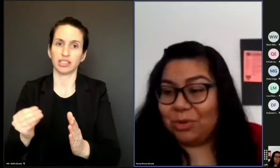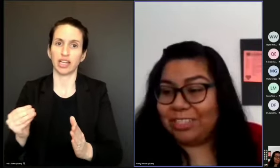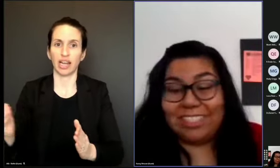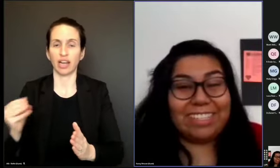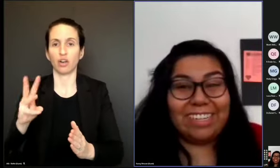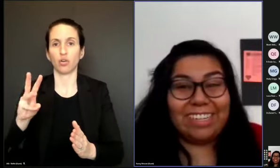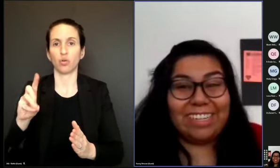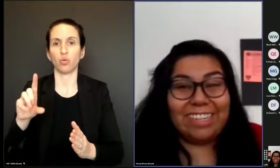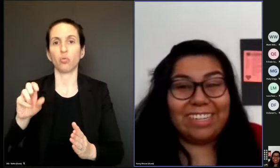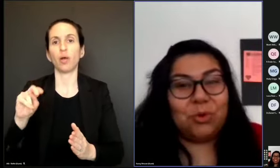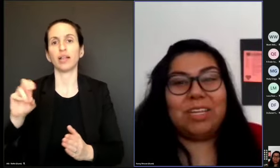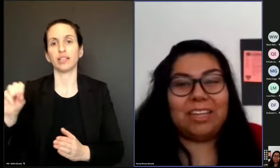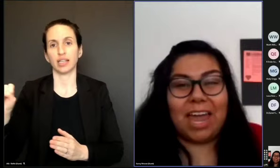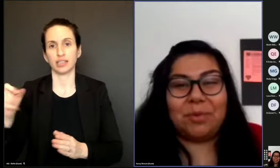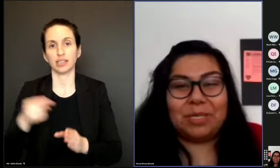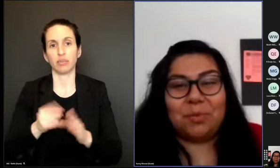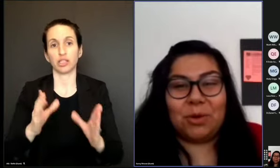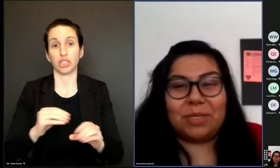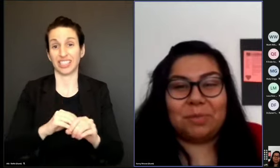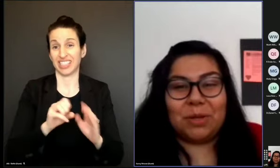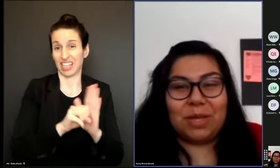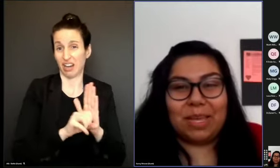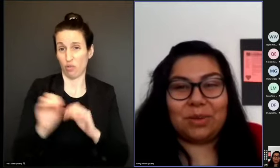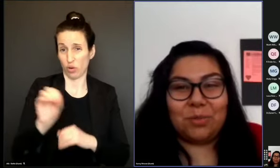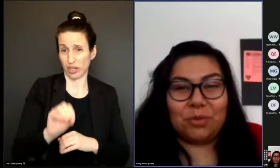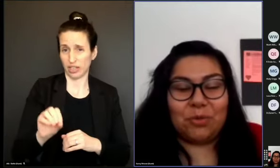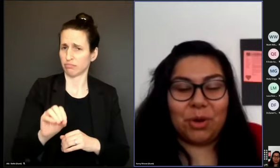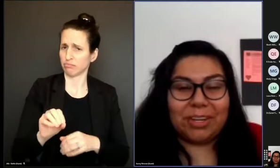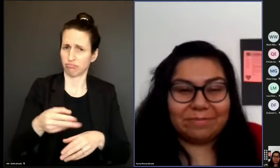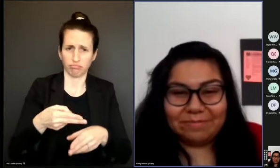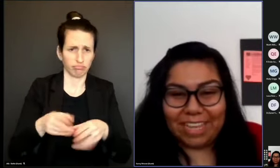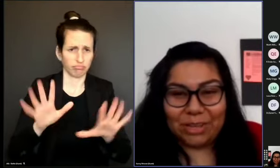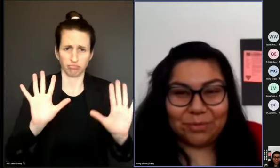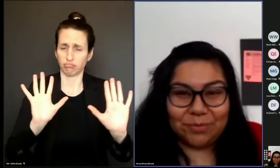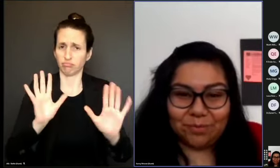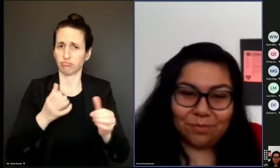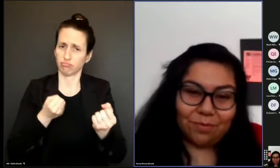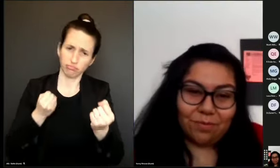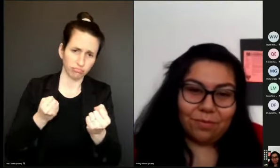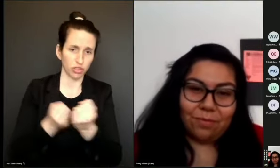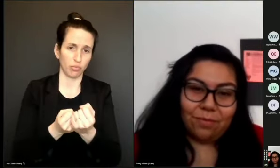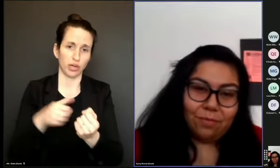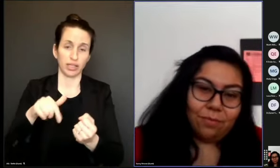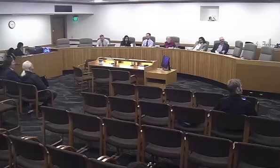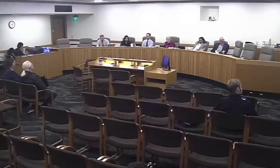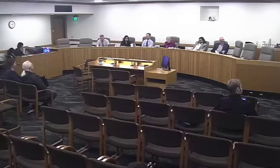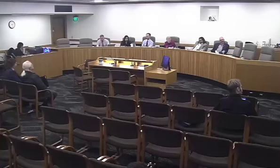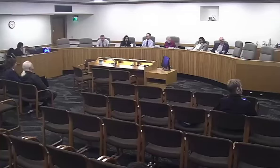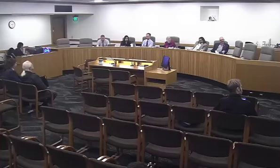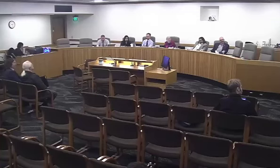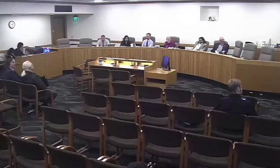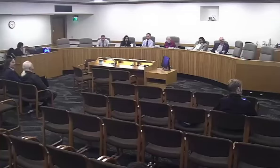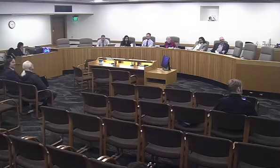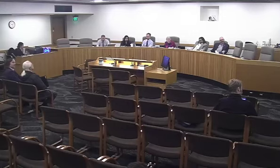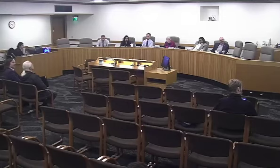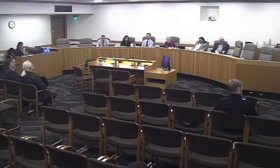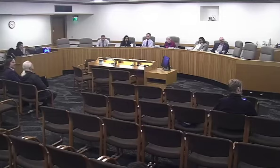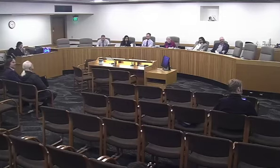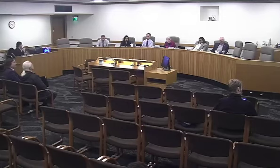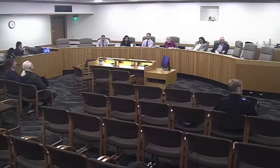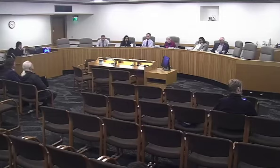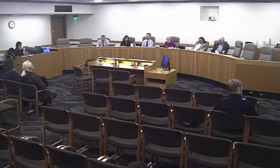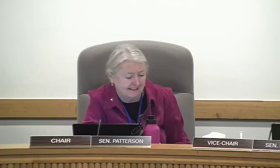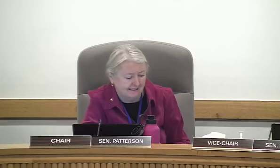So in short, I really adamantly support this bill and moving forward. Thank you. Thank you so much, Sunny, for your testimony.